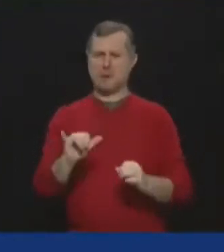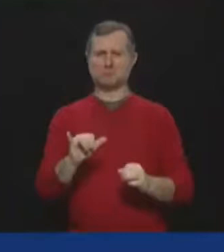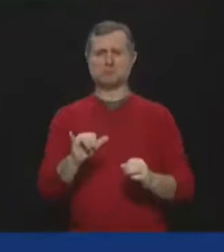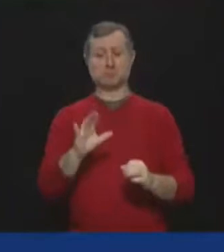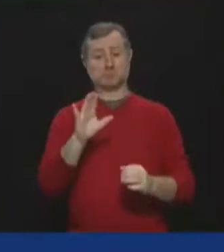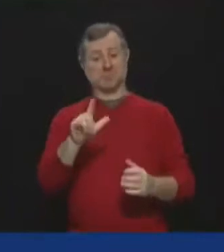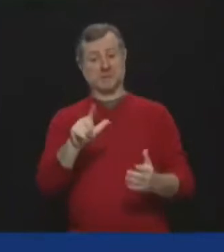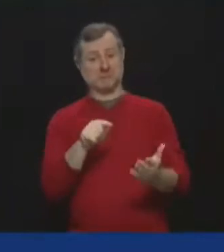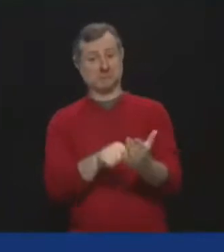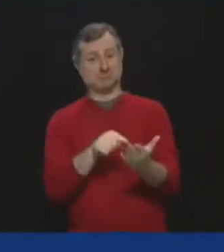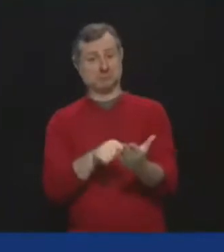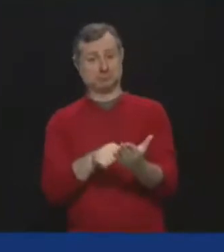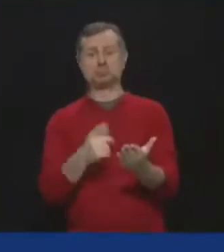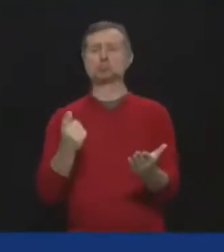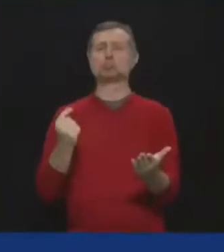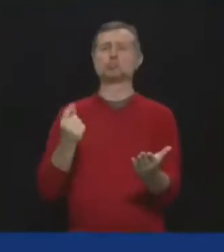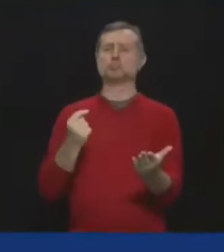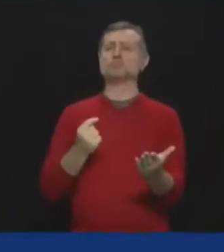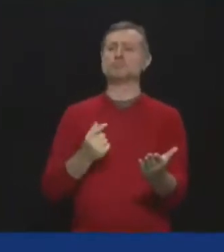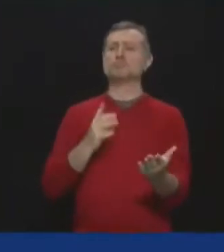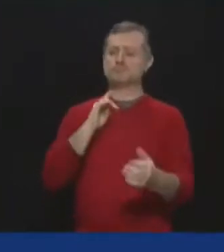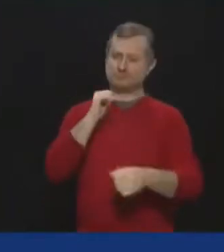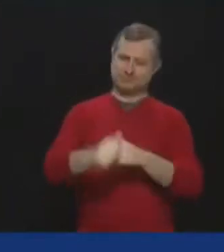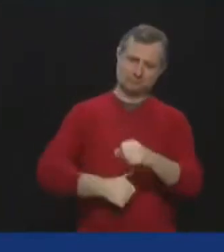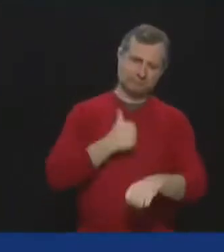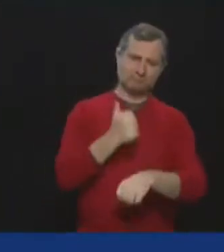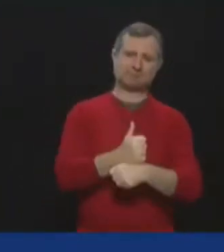would basically codify Roe v. Wade.